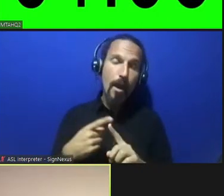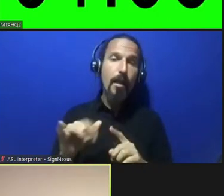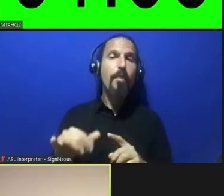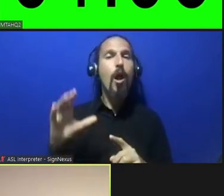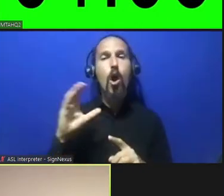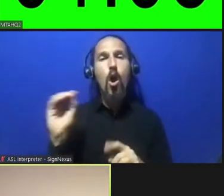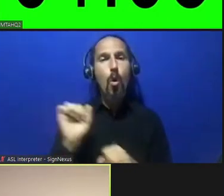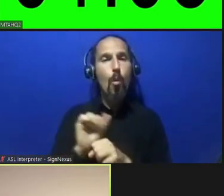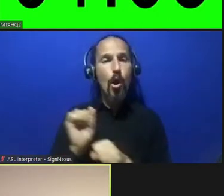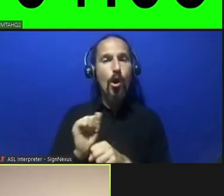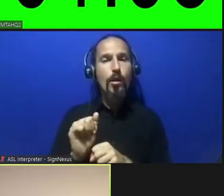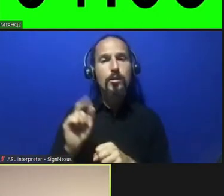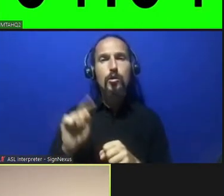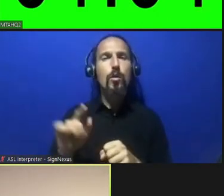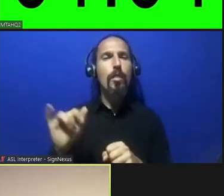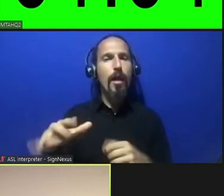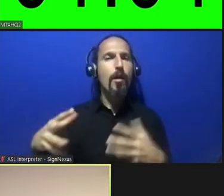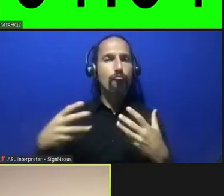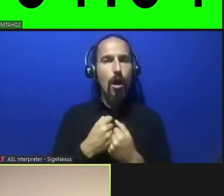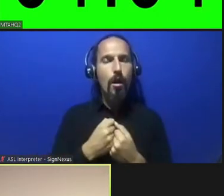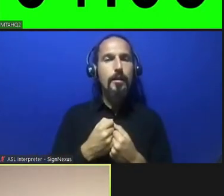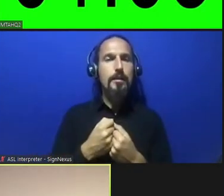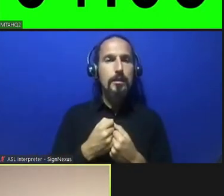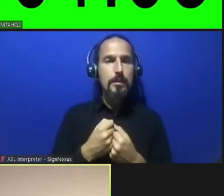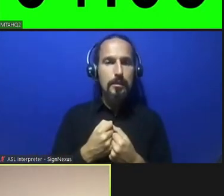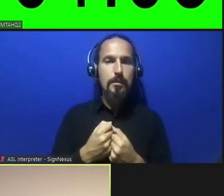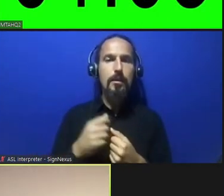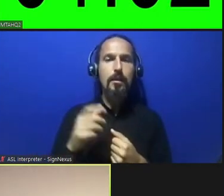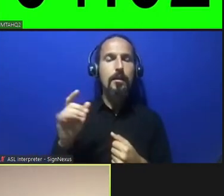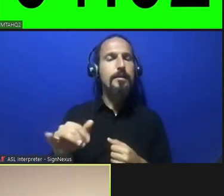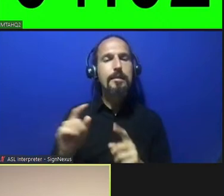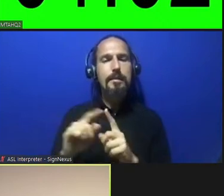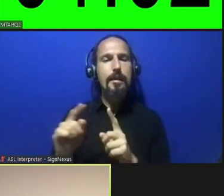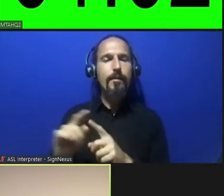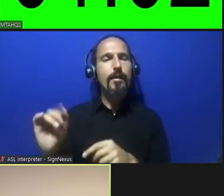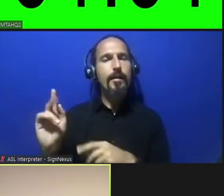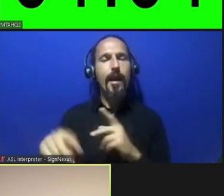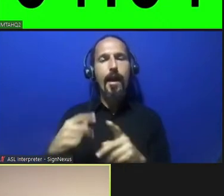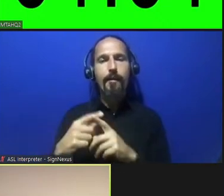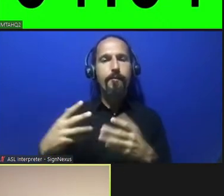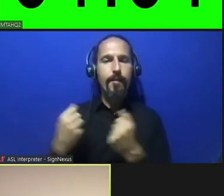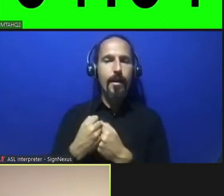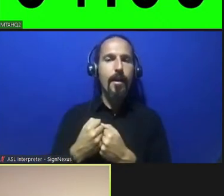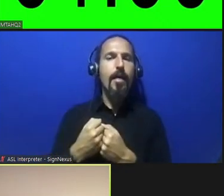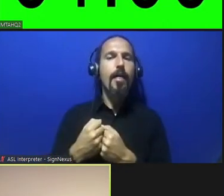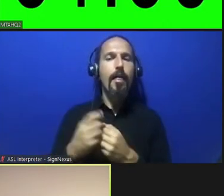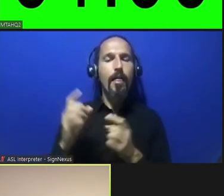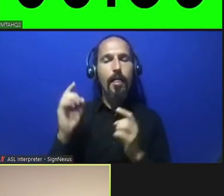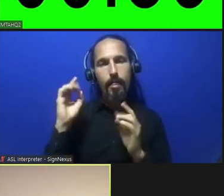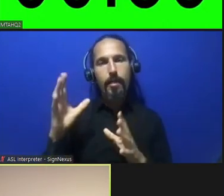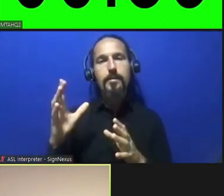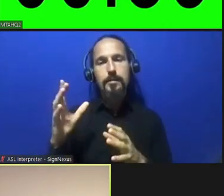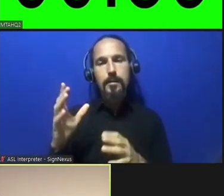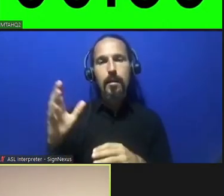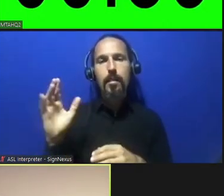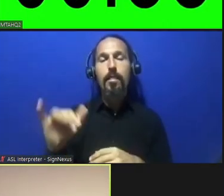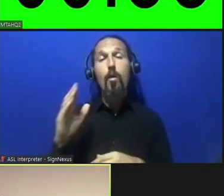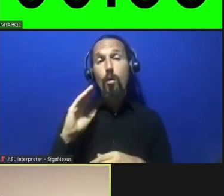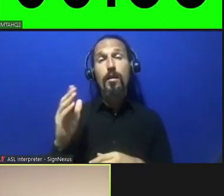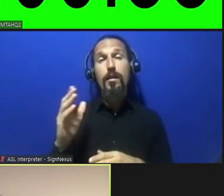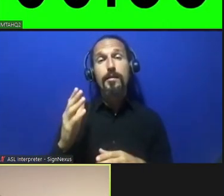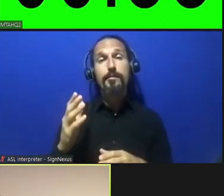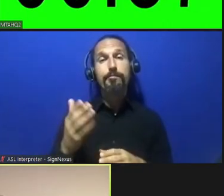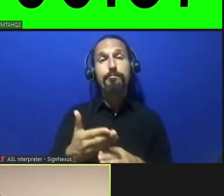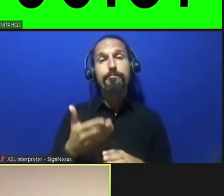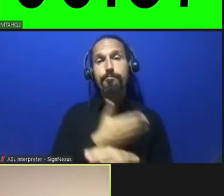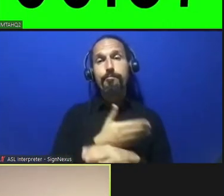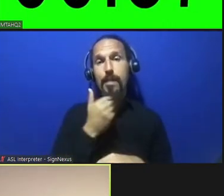to to crashes to vehicle vehicular violence this is going to get better with